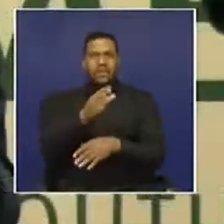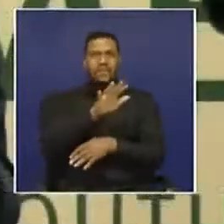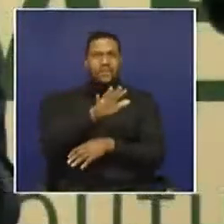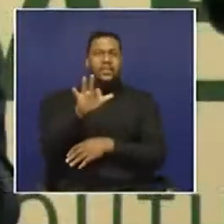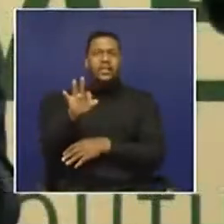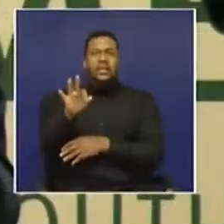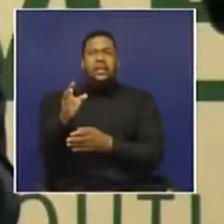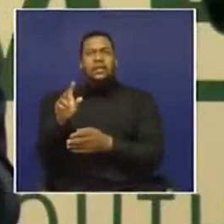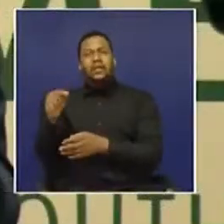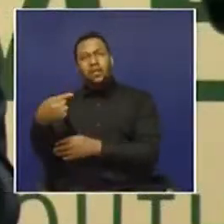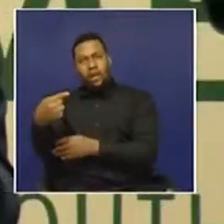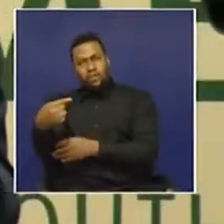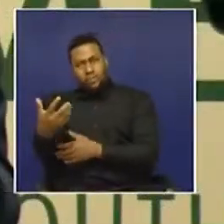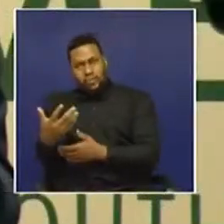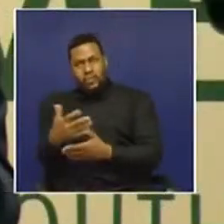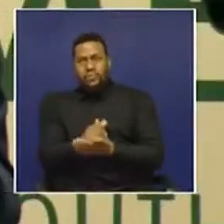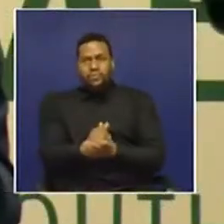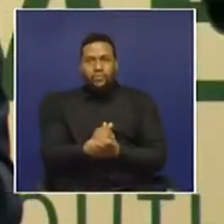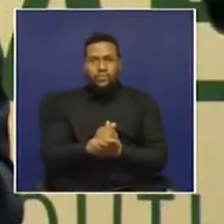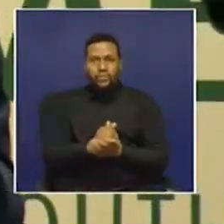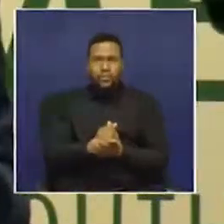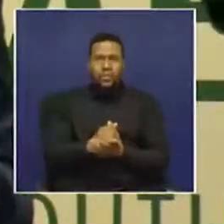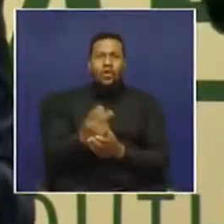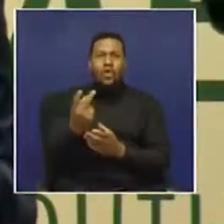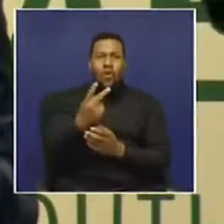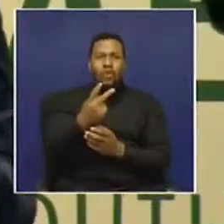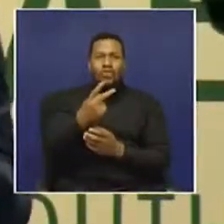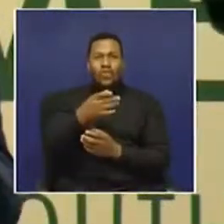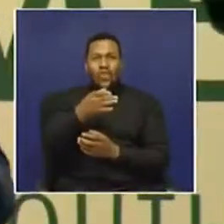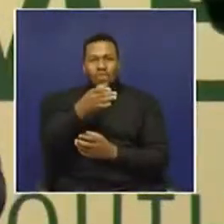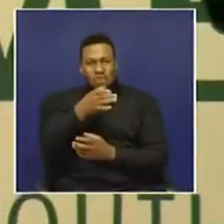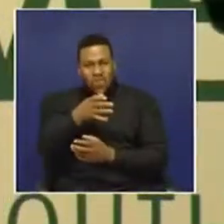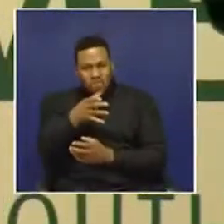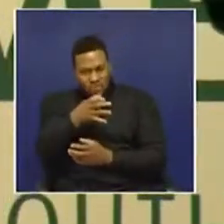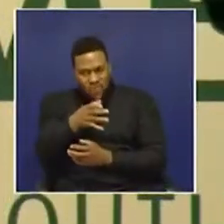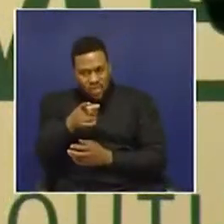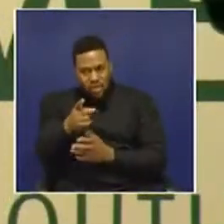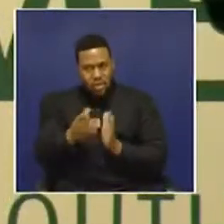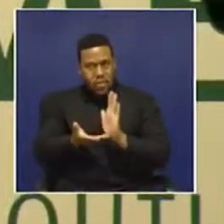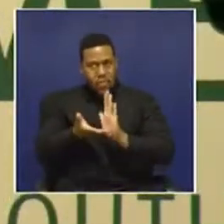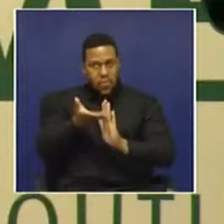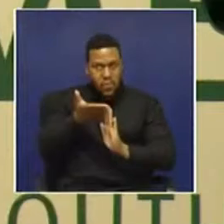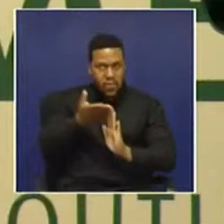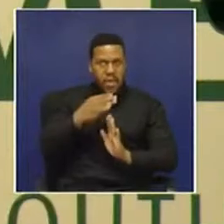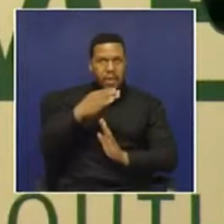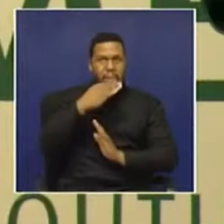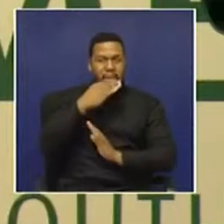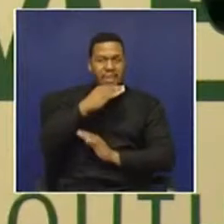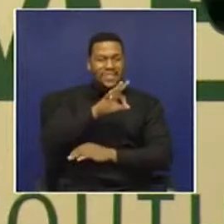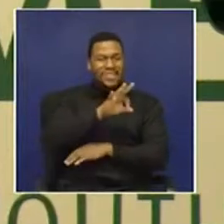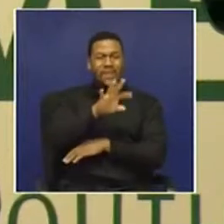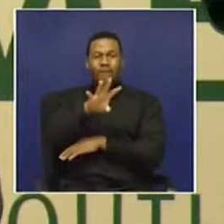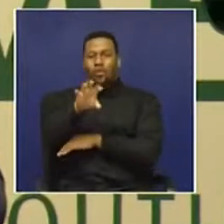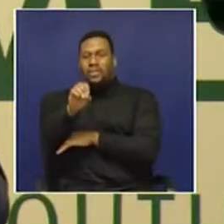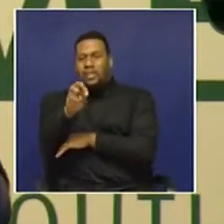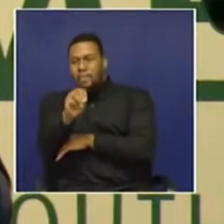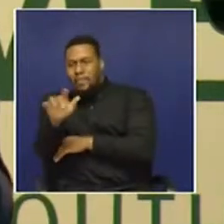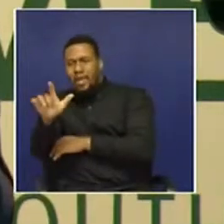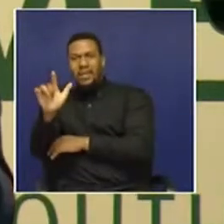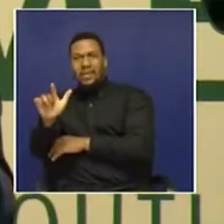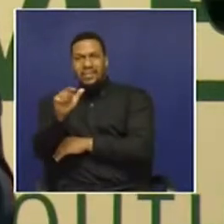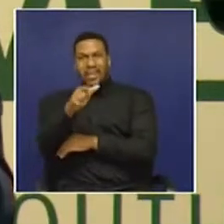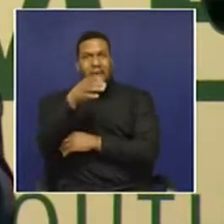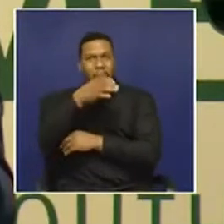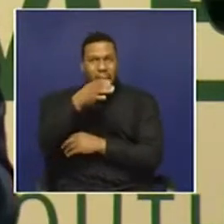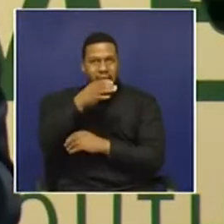also rises by inflation. As such, a 340 milliliter can of beer or cider increases by